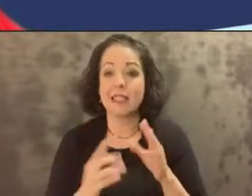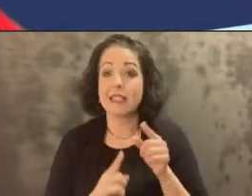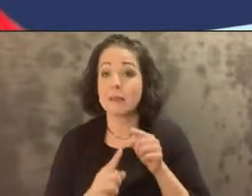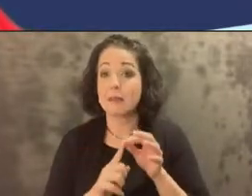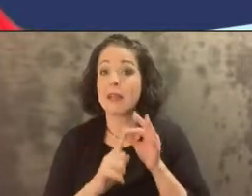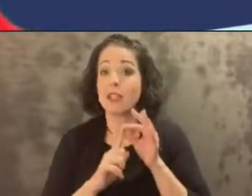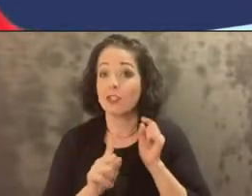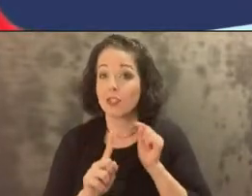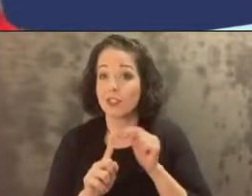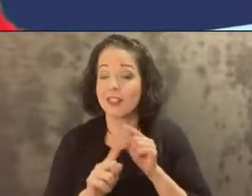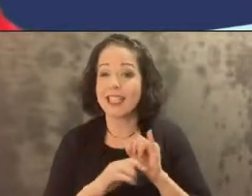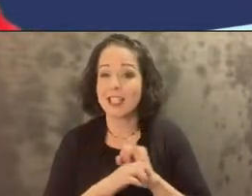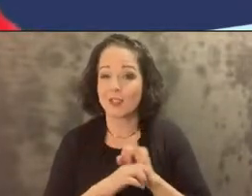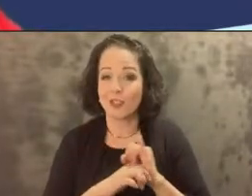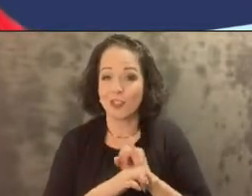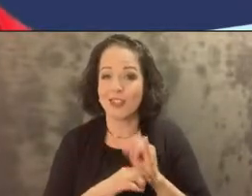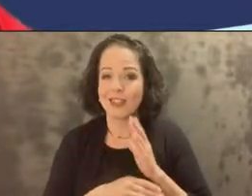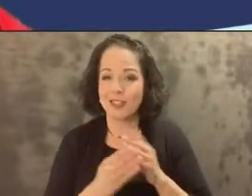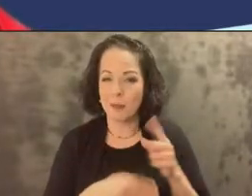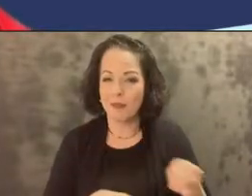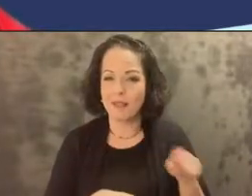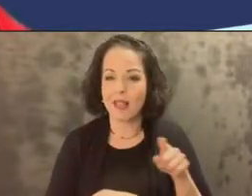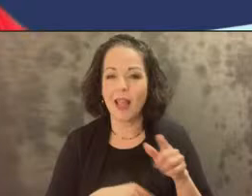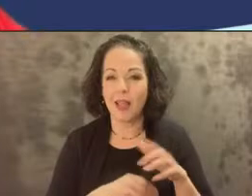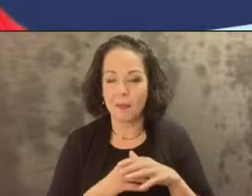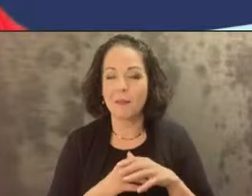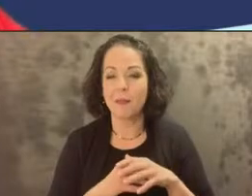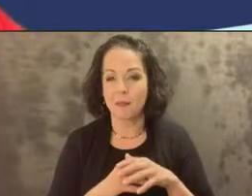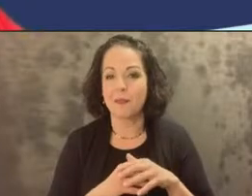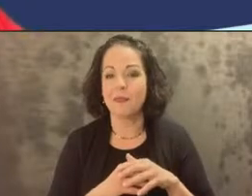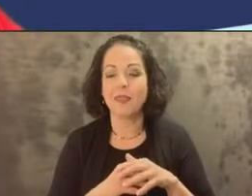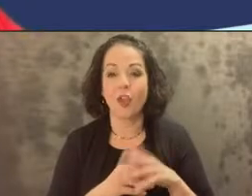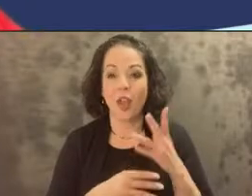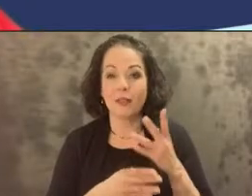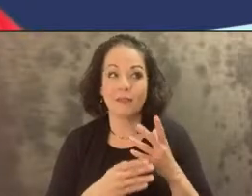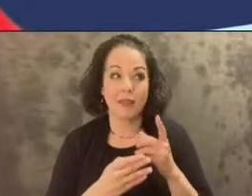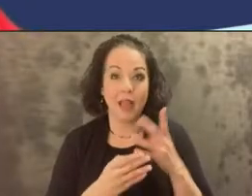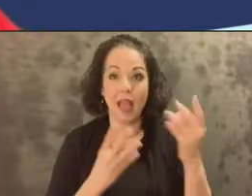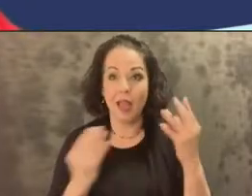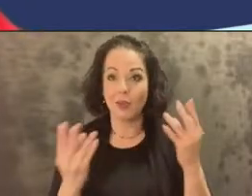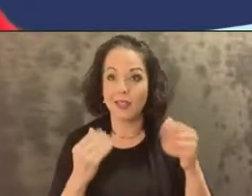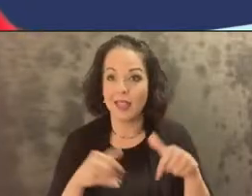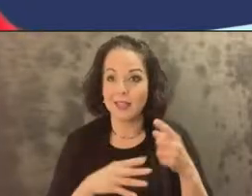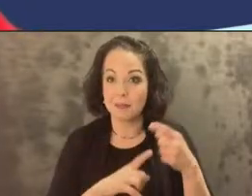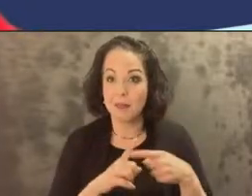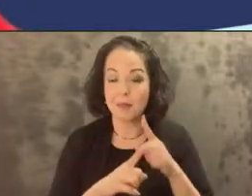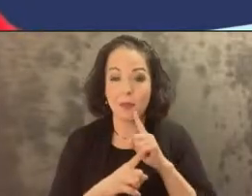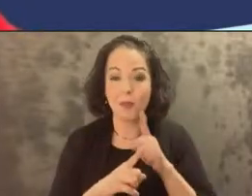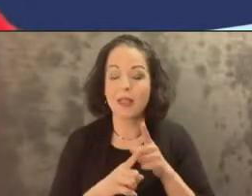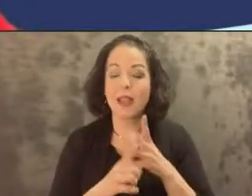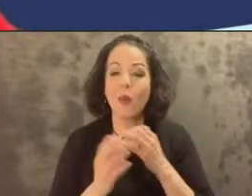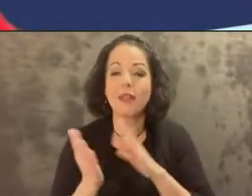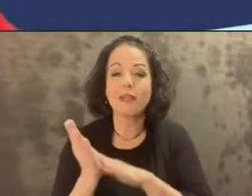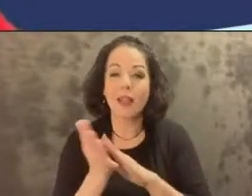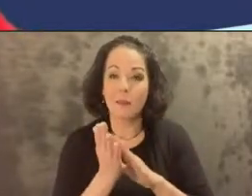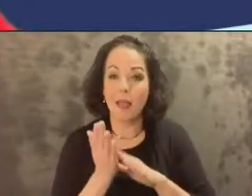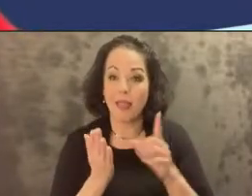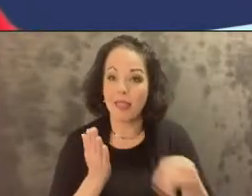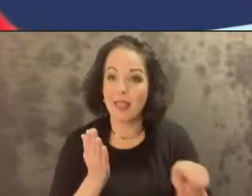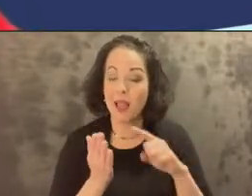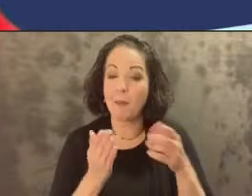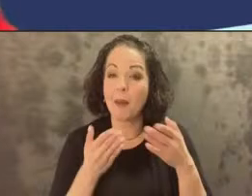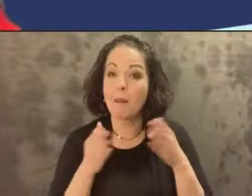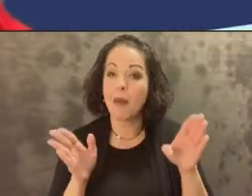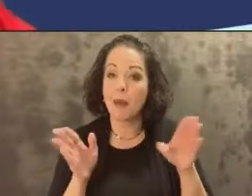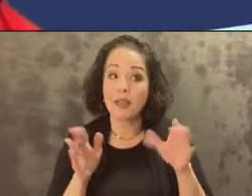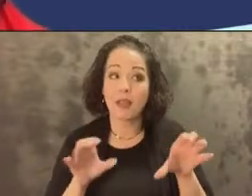our interns. Some of them are leaving this month, and I just wanted to commend them publicly because they've done a lot of the